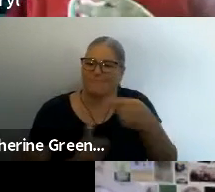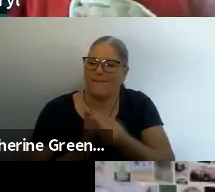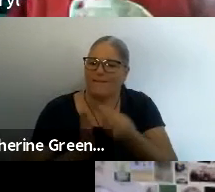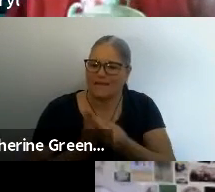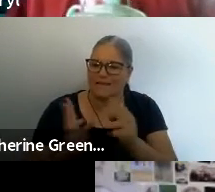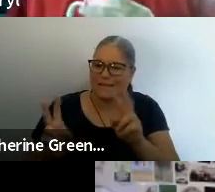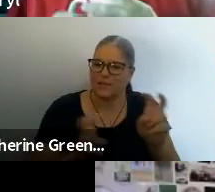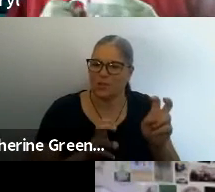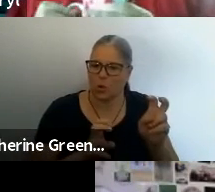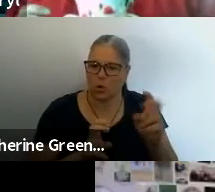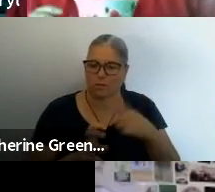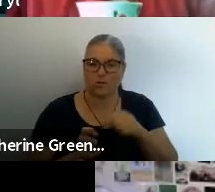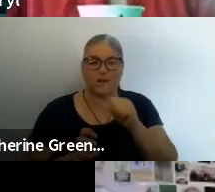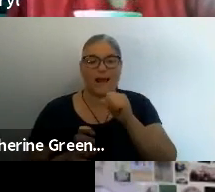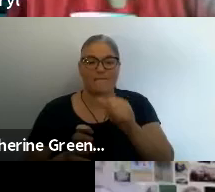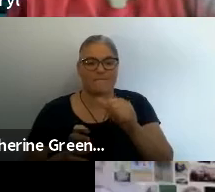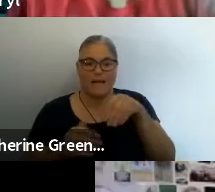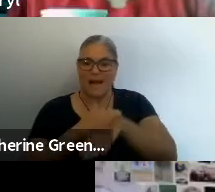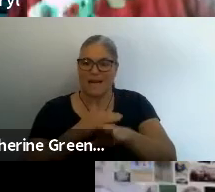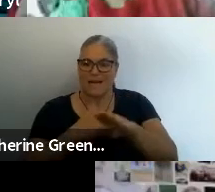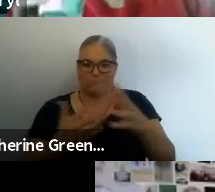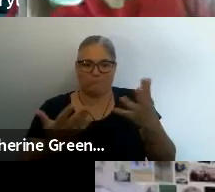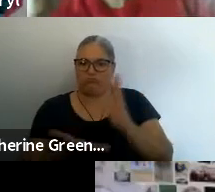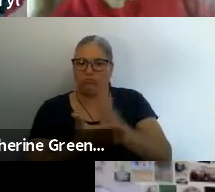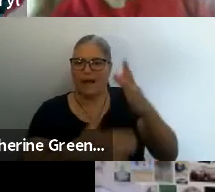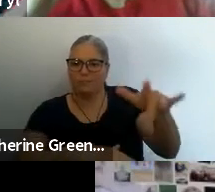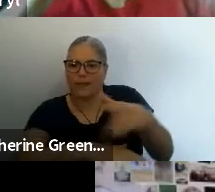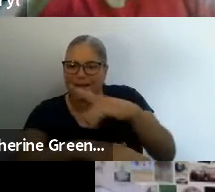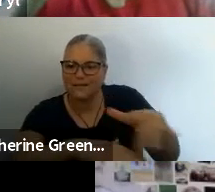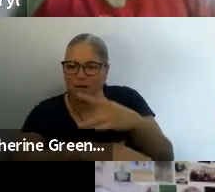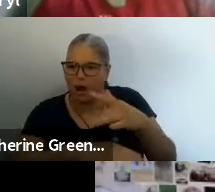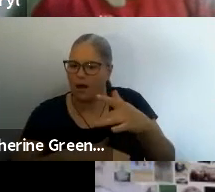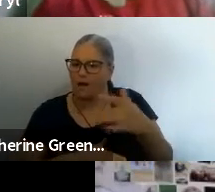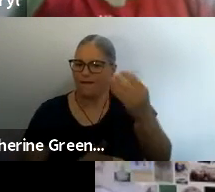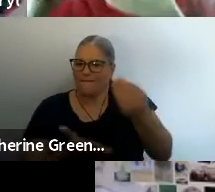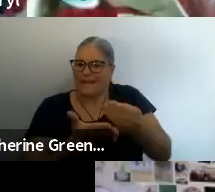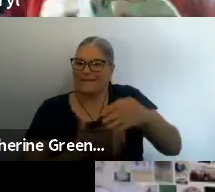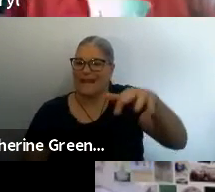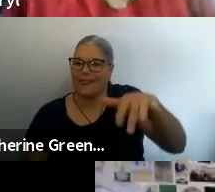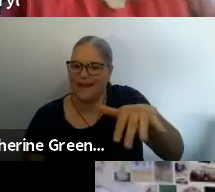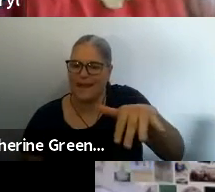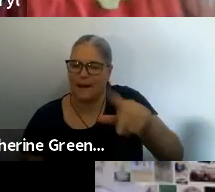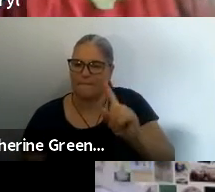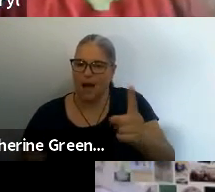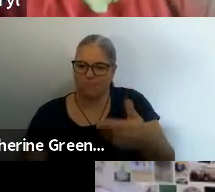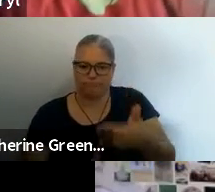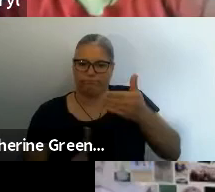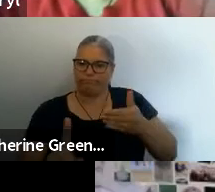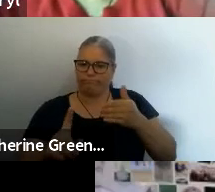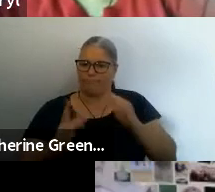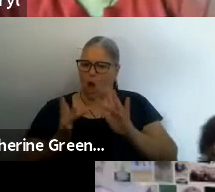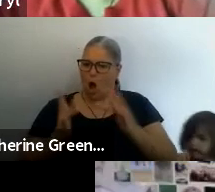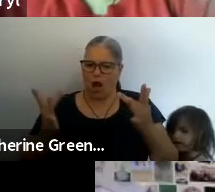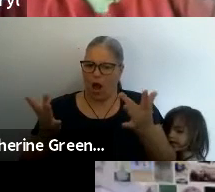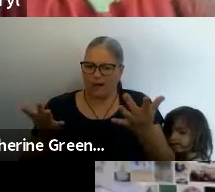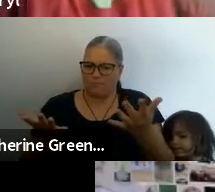that? And so once again, it comes back to that funding issue. And so if you're in a live performance in a